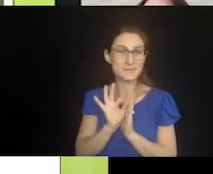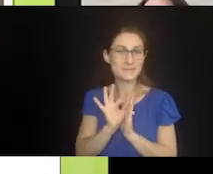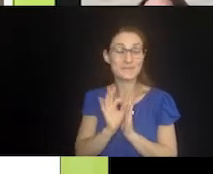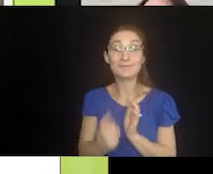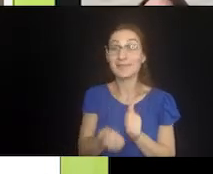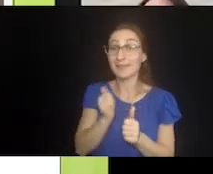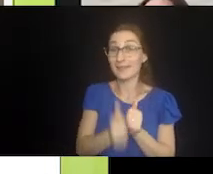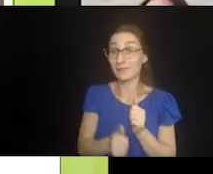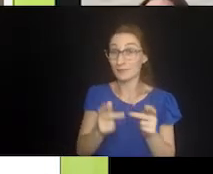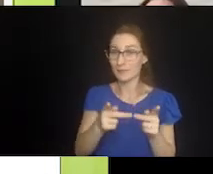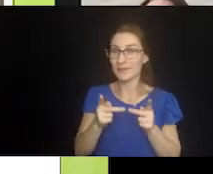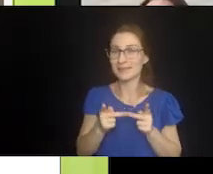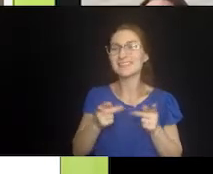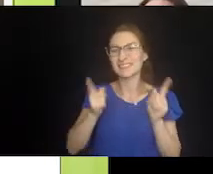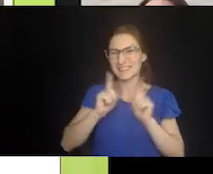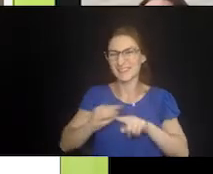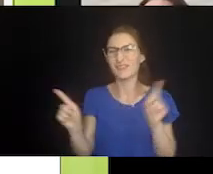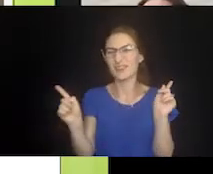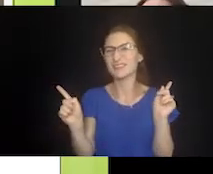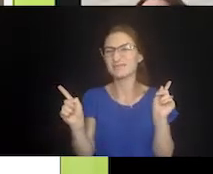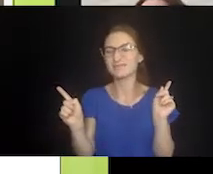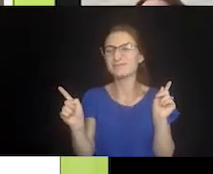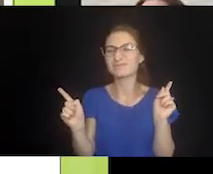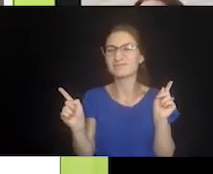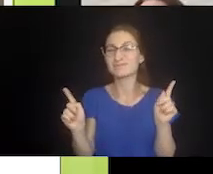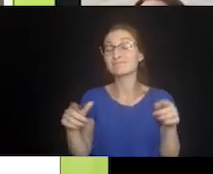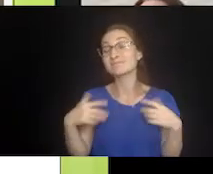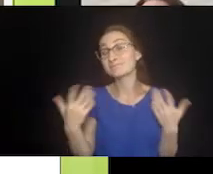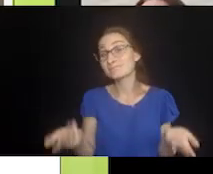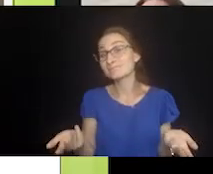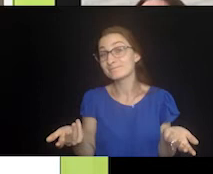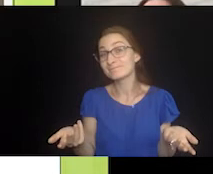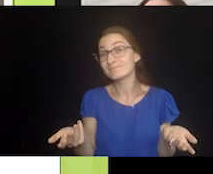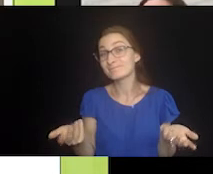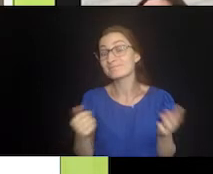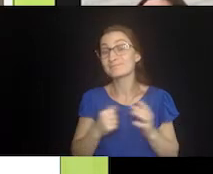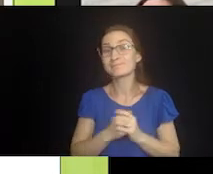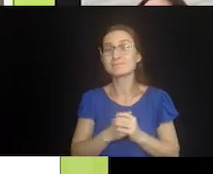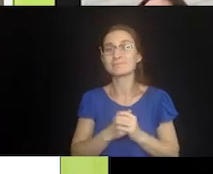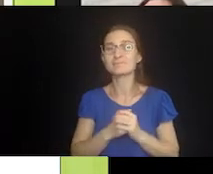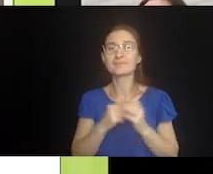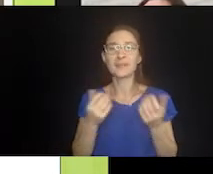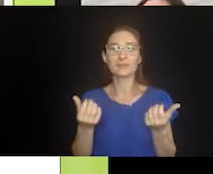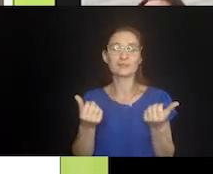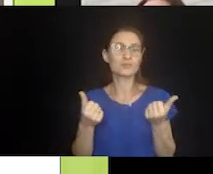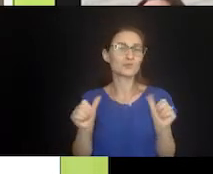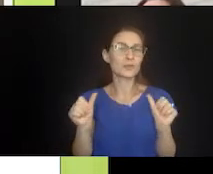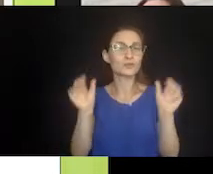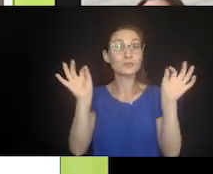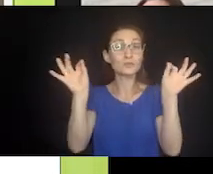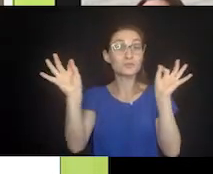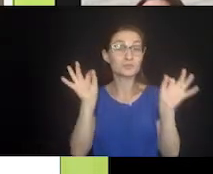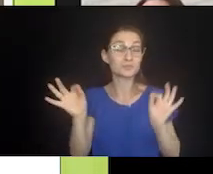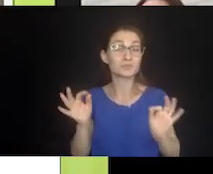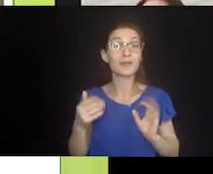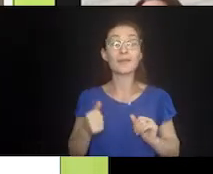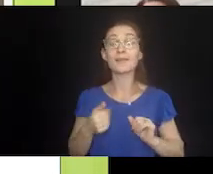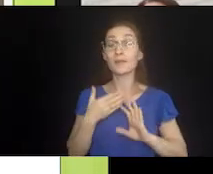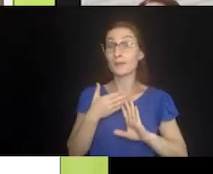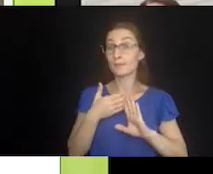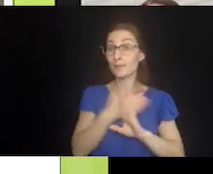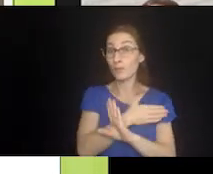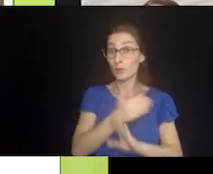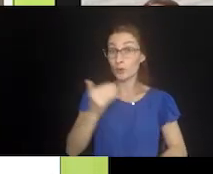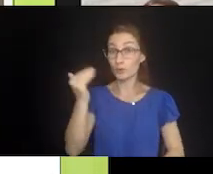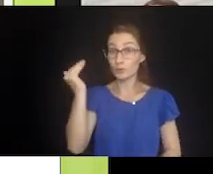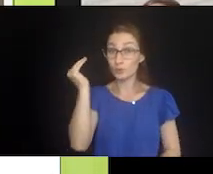okay. You'll find out. Every place is different. So Mhm. the point that I'm trying to